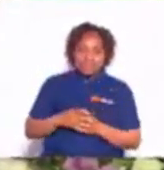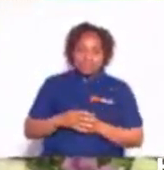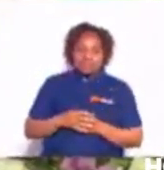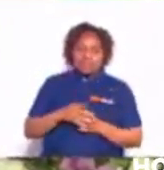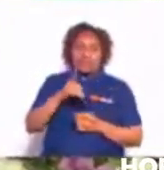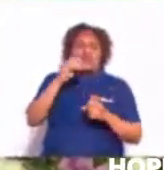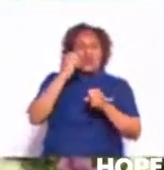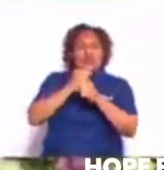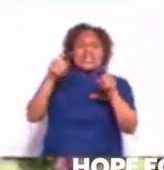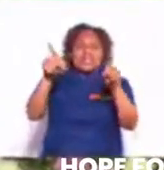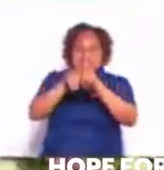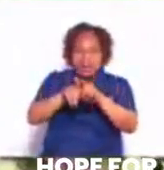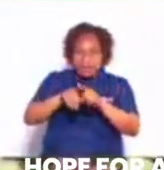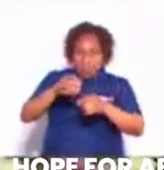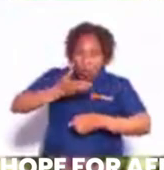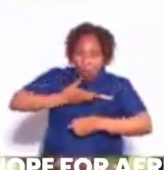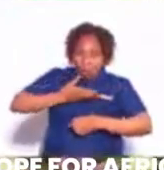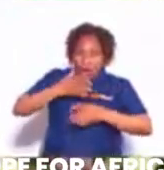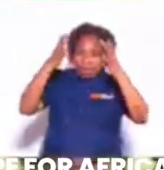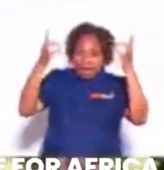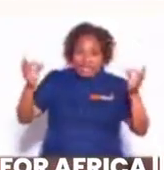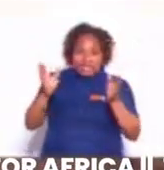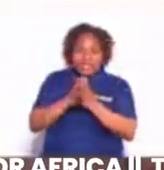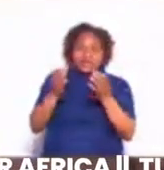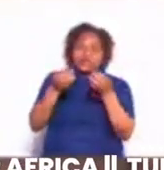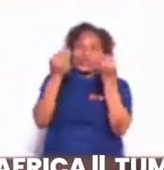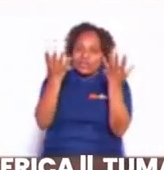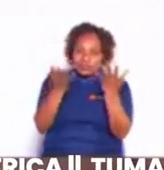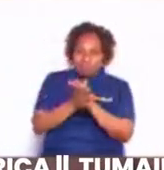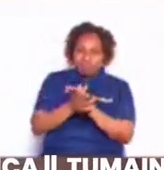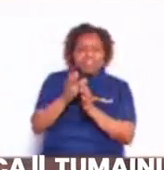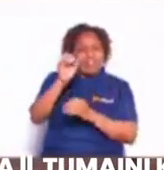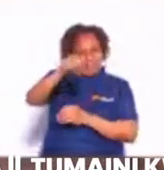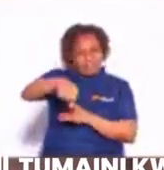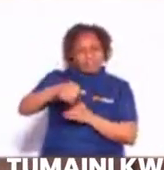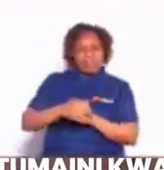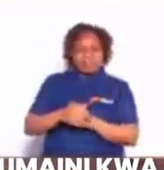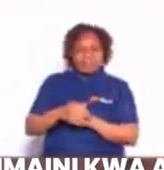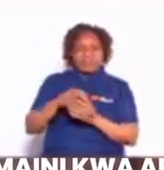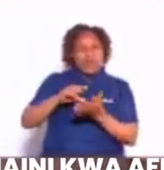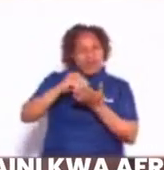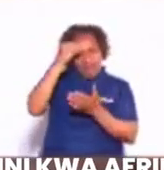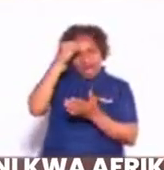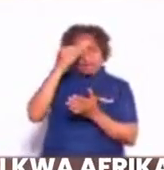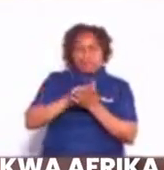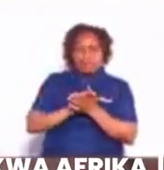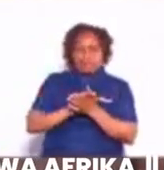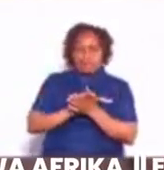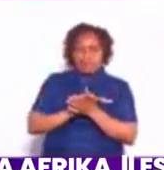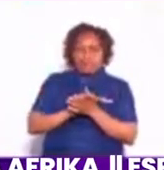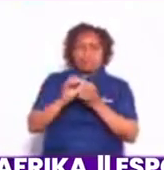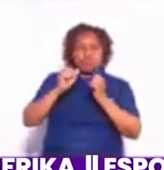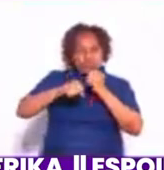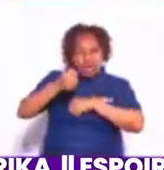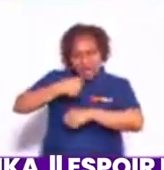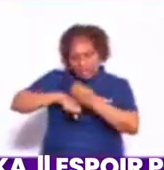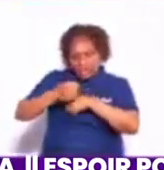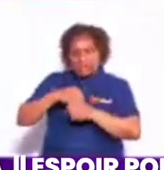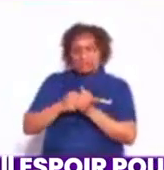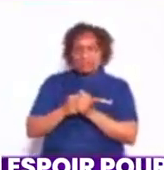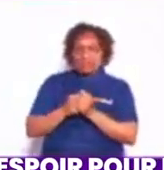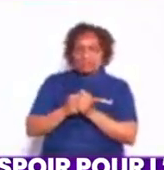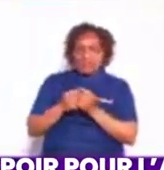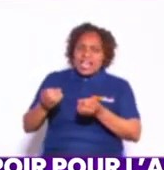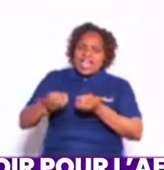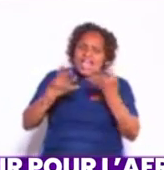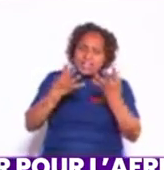do the same in your own marriage. Hallelujah. Yes, you can learn this. Rieger says, gives us